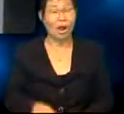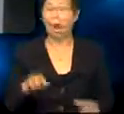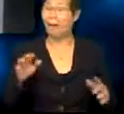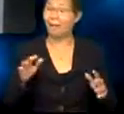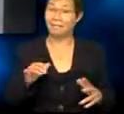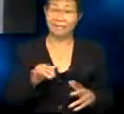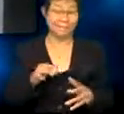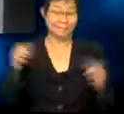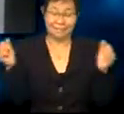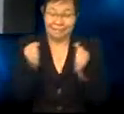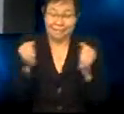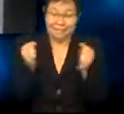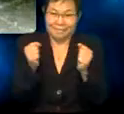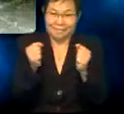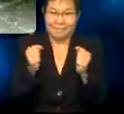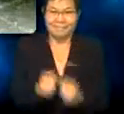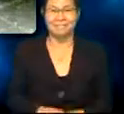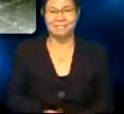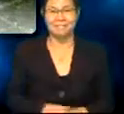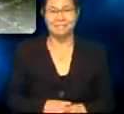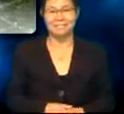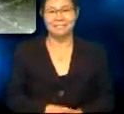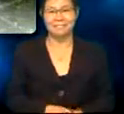Ooh, eyes.